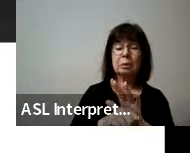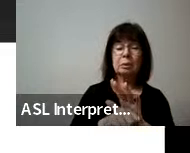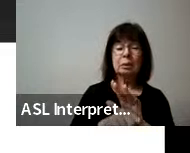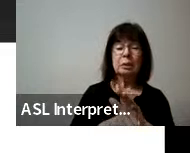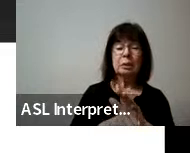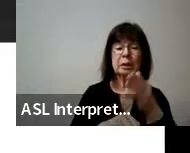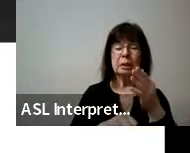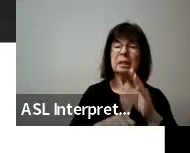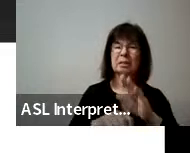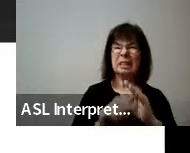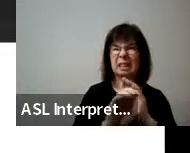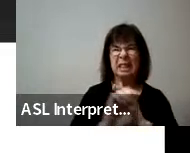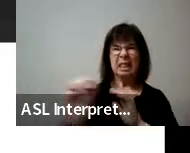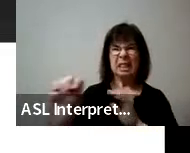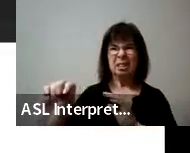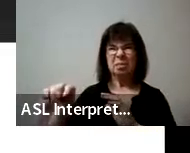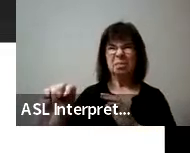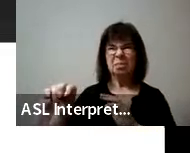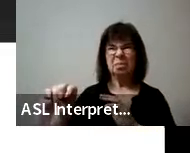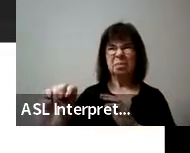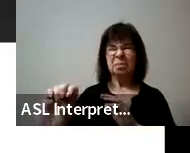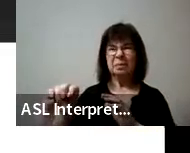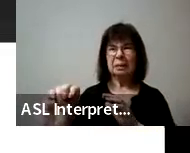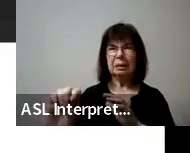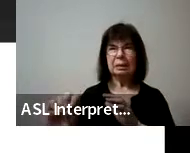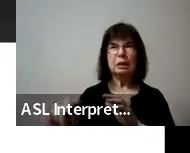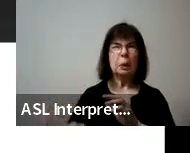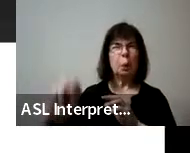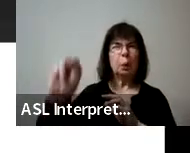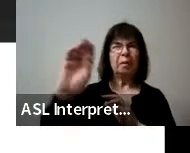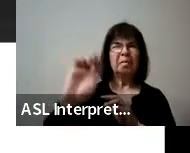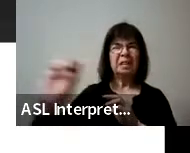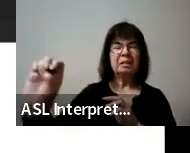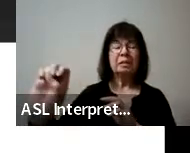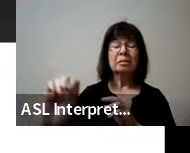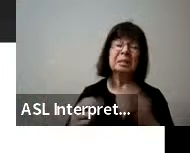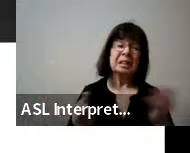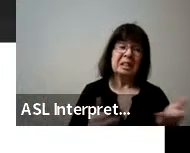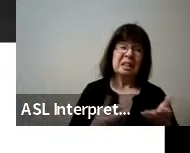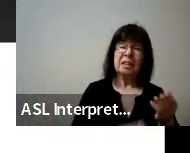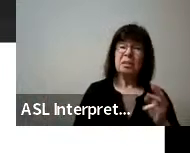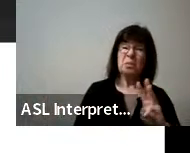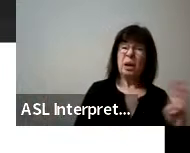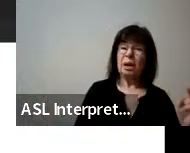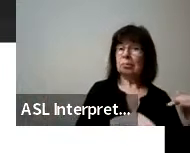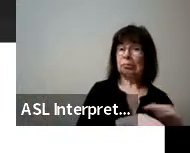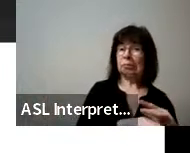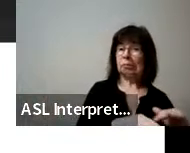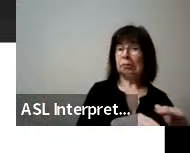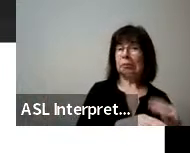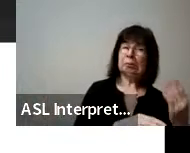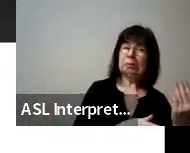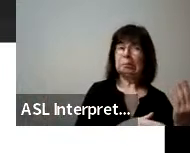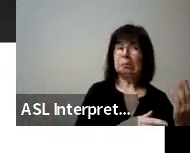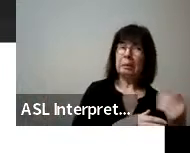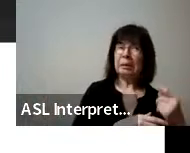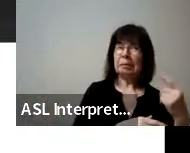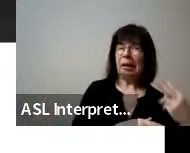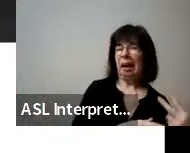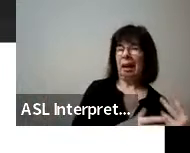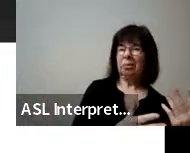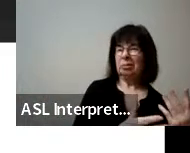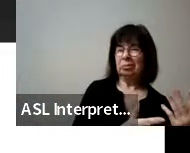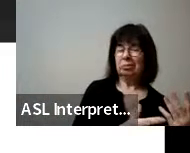Coast, especially the Northeast. Here on the West Coast, it's lagged a bit, still right around half.